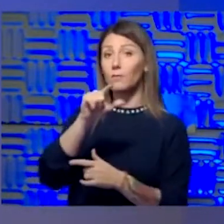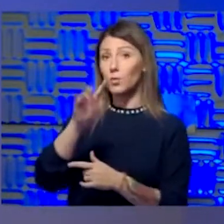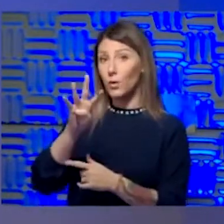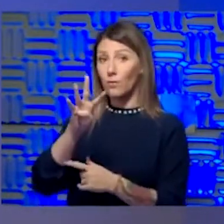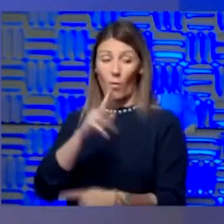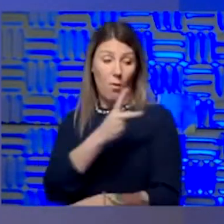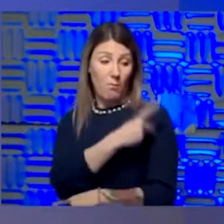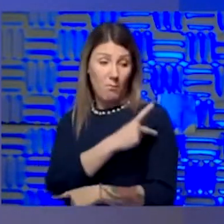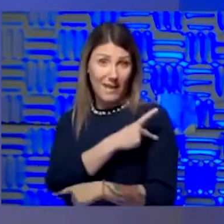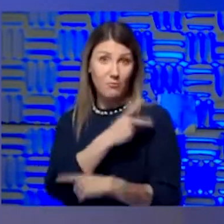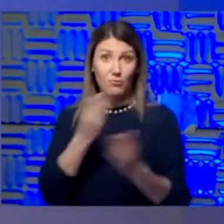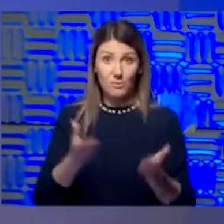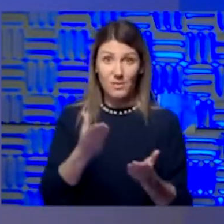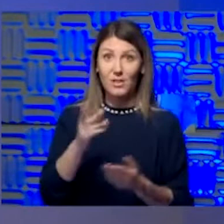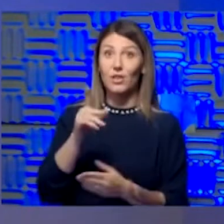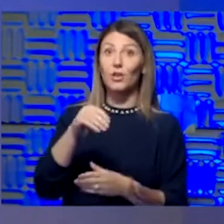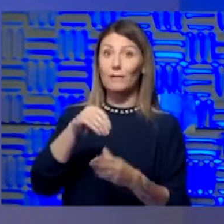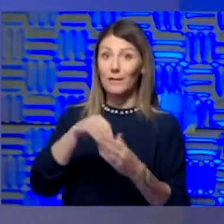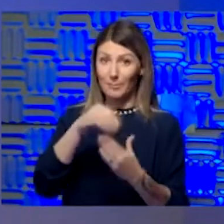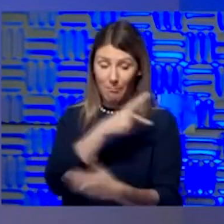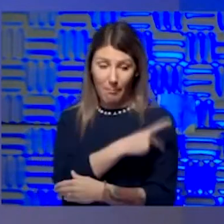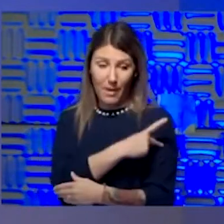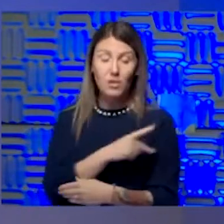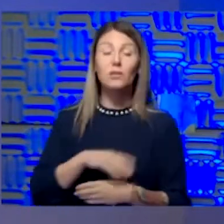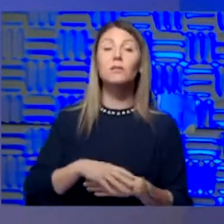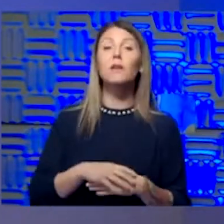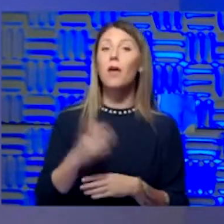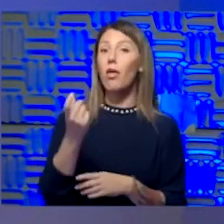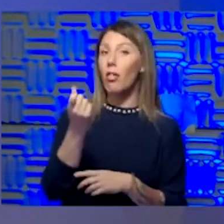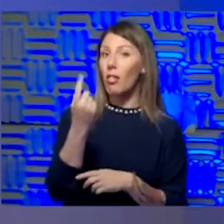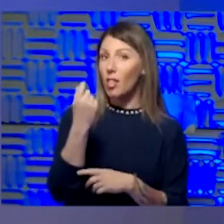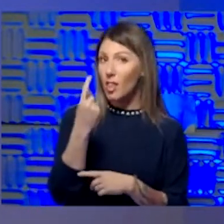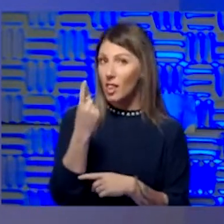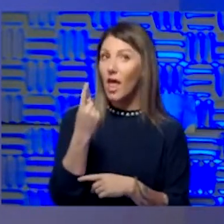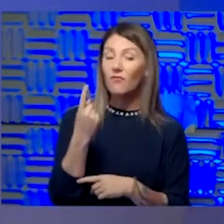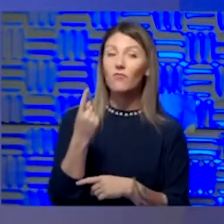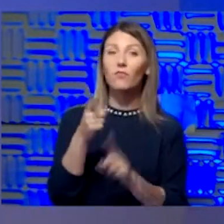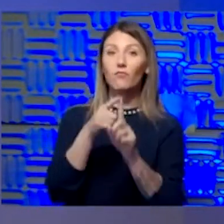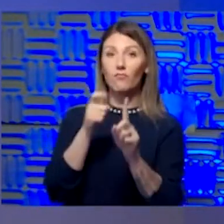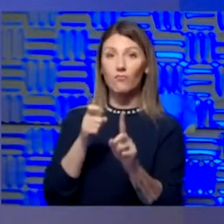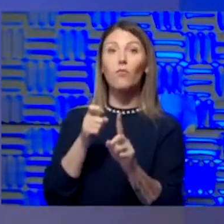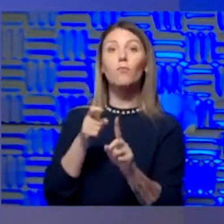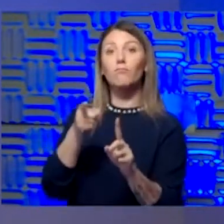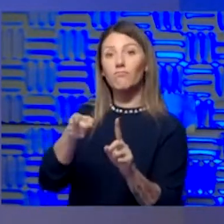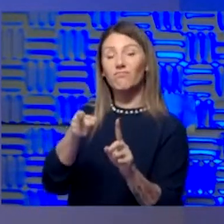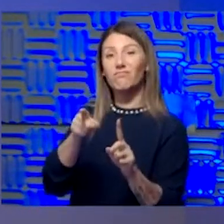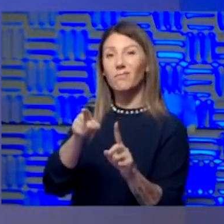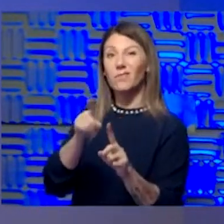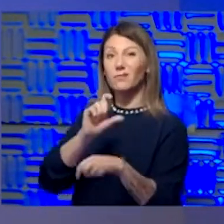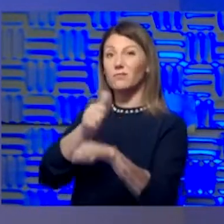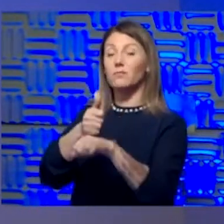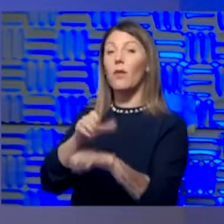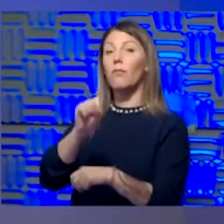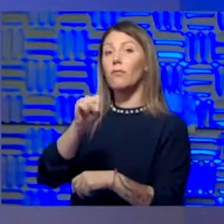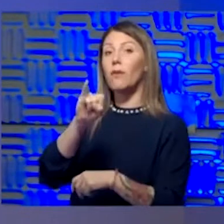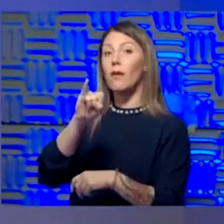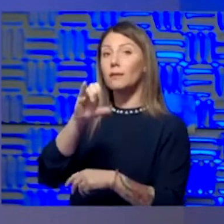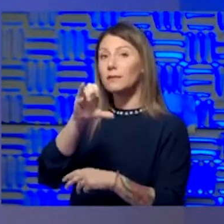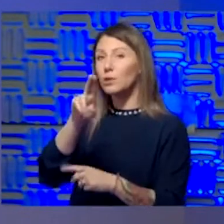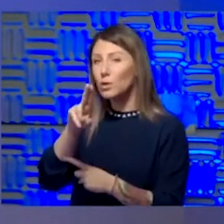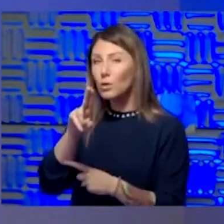patients in-house, and 11 patients, 11 of those are in the ICU, but we are still looking at ruling out